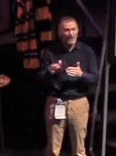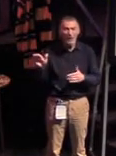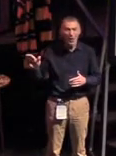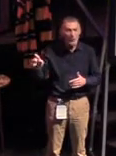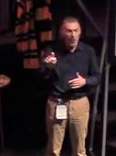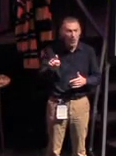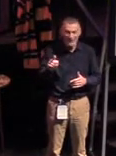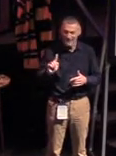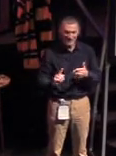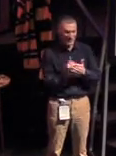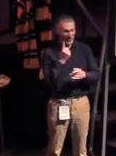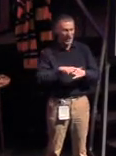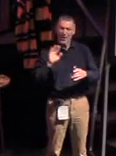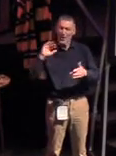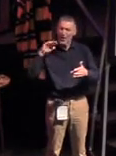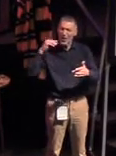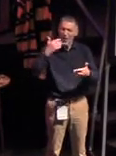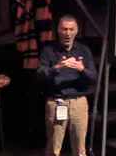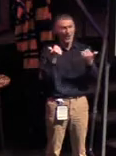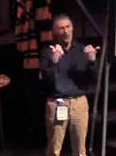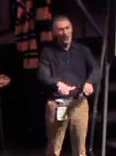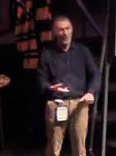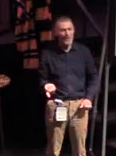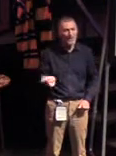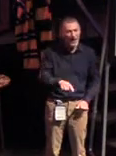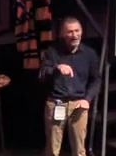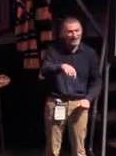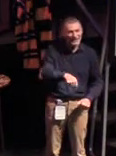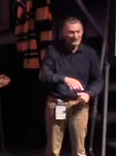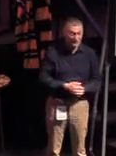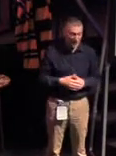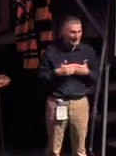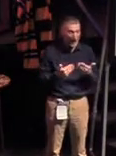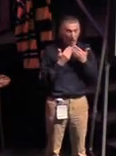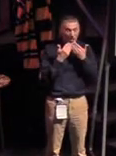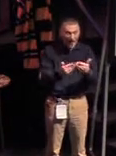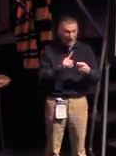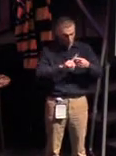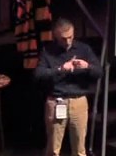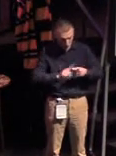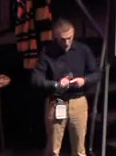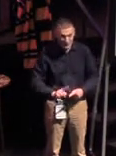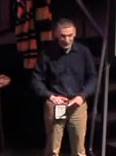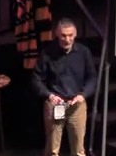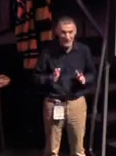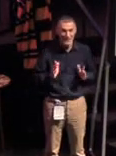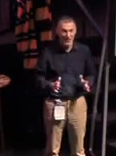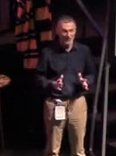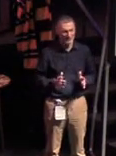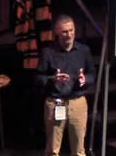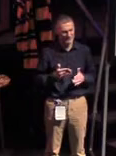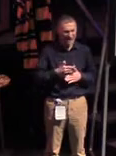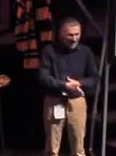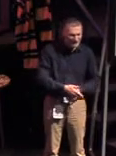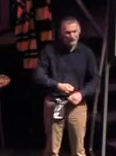back here in Hull. I need to do a whole heap of thank yous now, so please bear with me, but it's really important that we recognise the effort